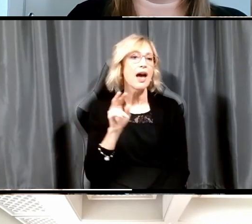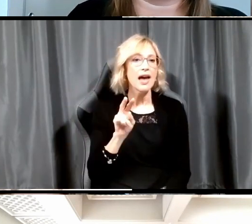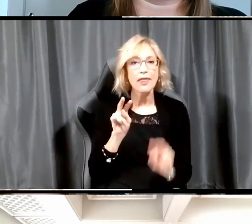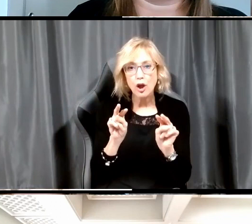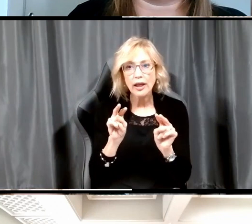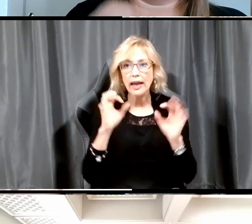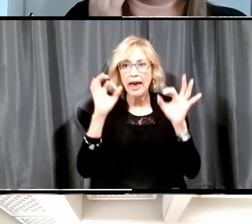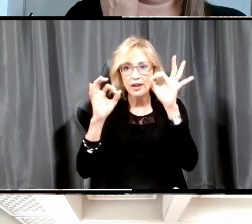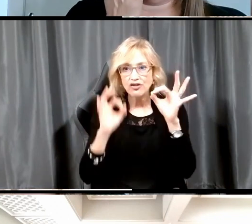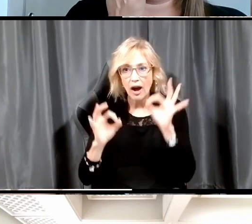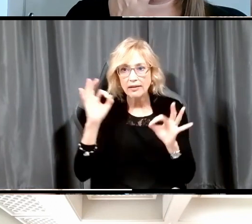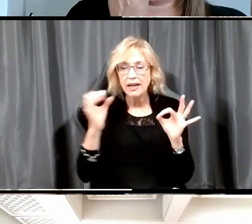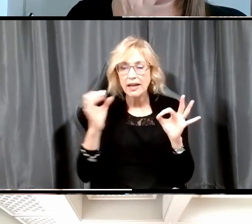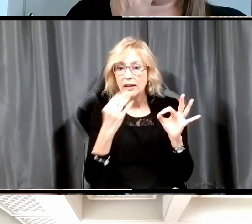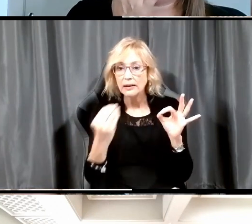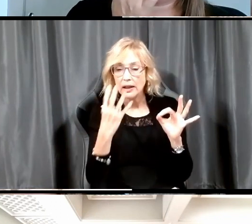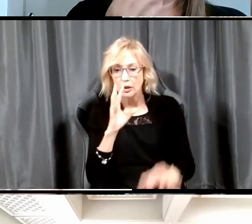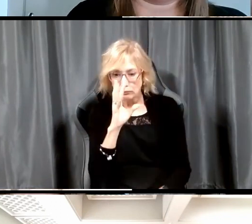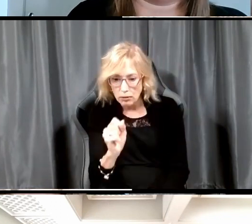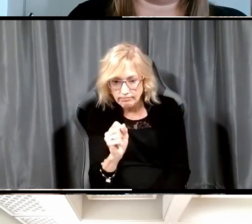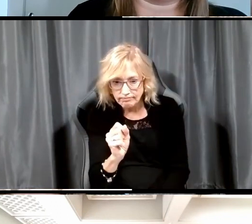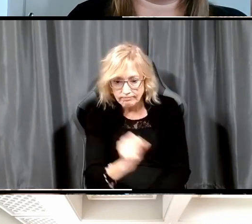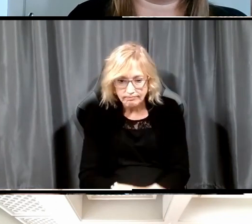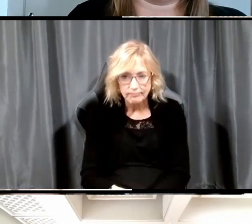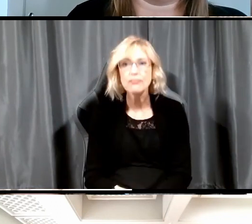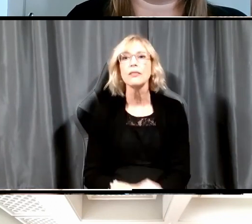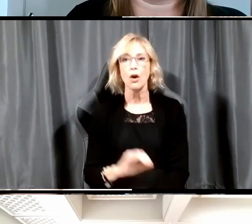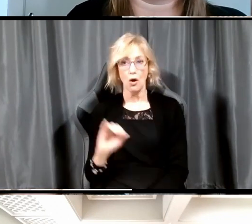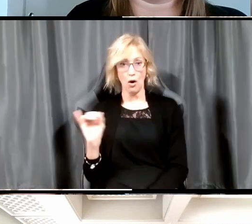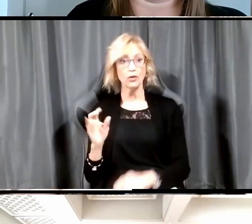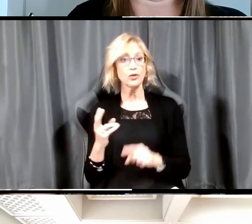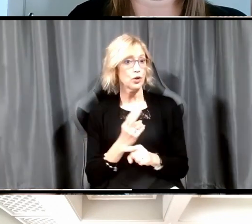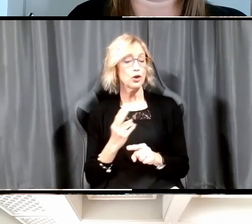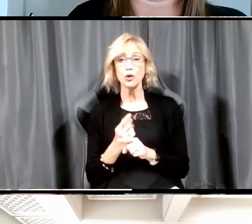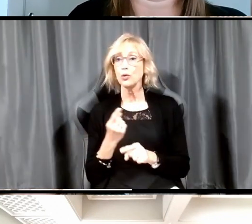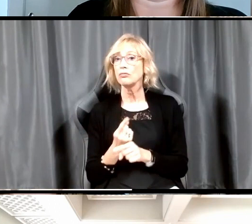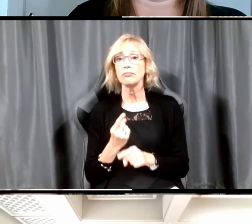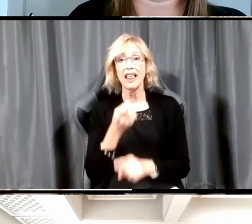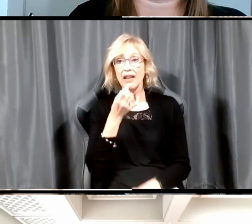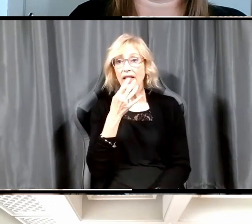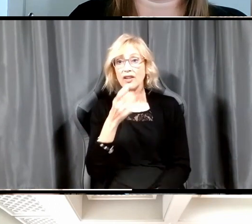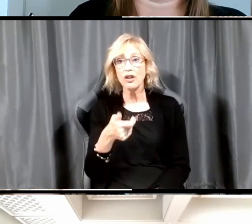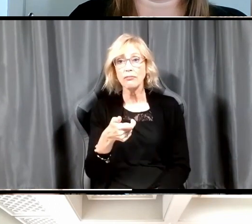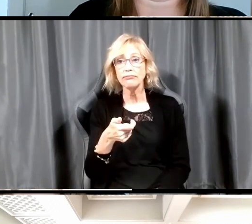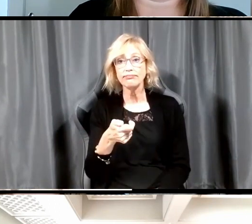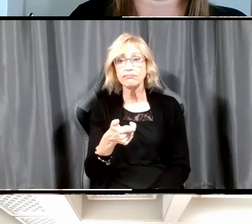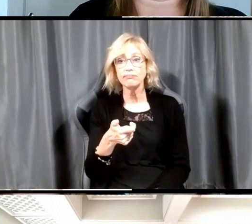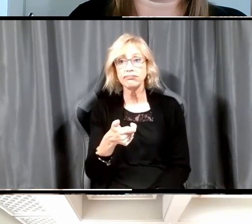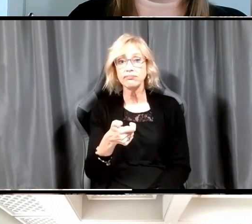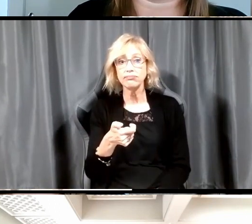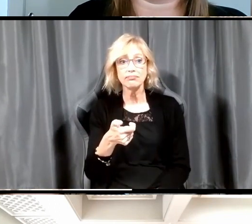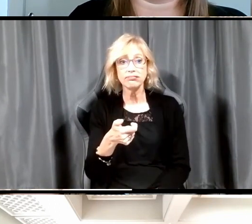And so that light keeps her attention there. Then we can also use a regular flashlight to illuminate the different,